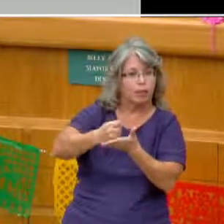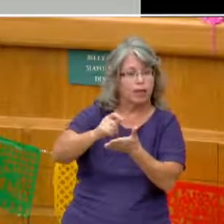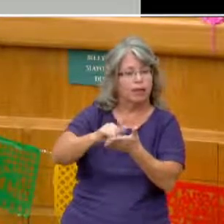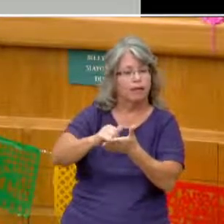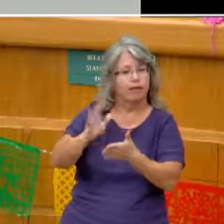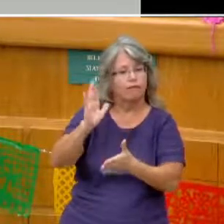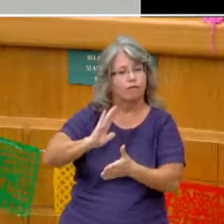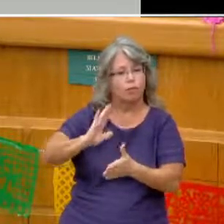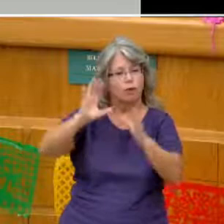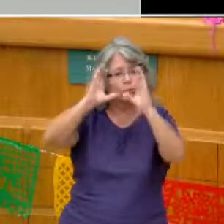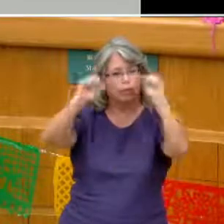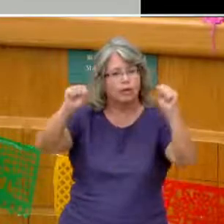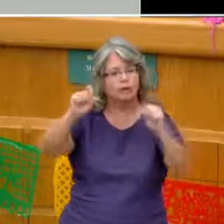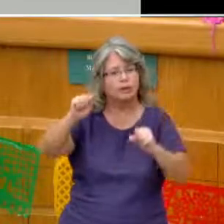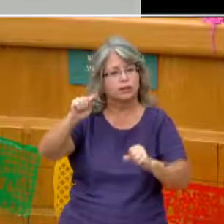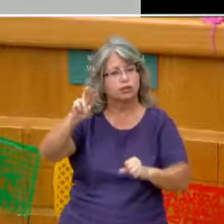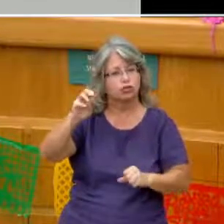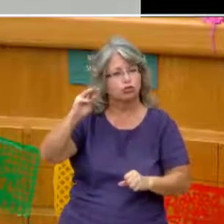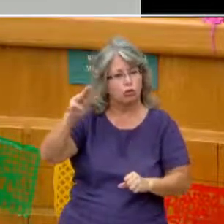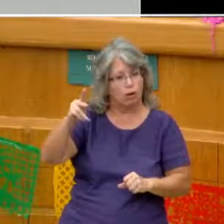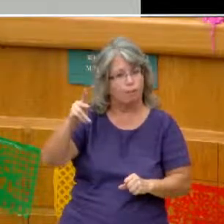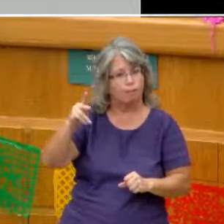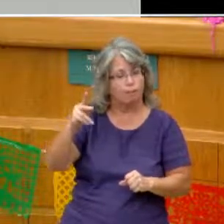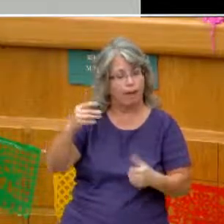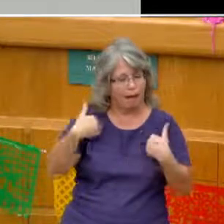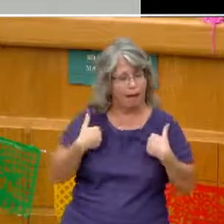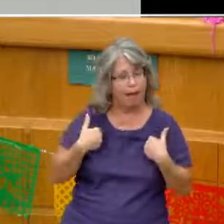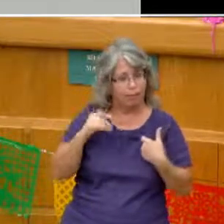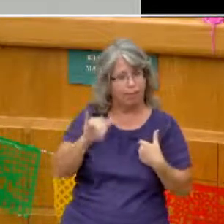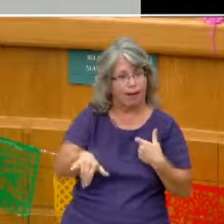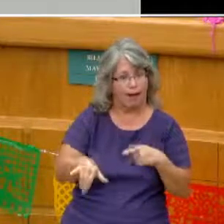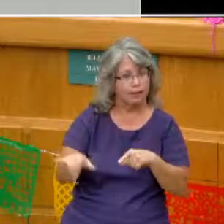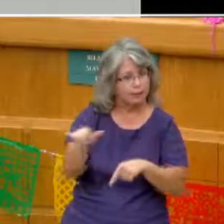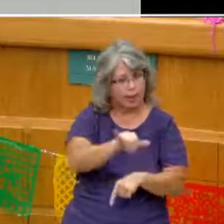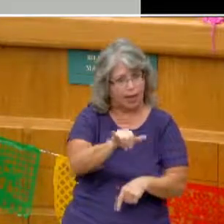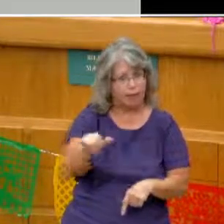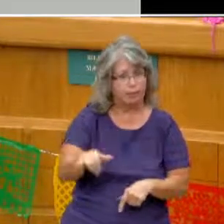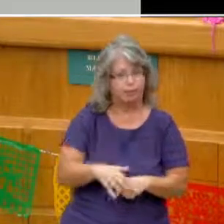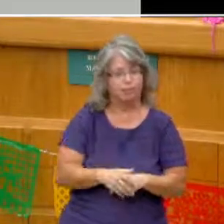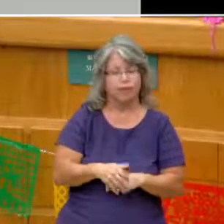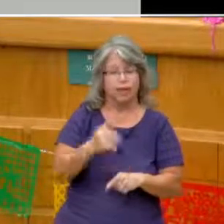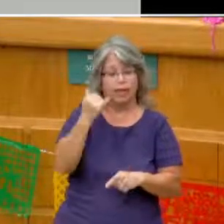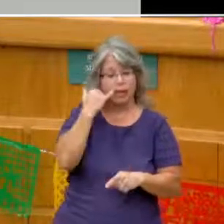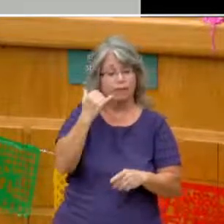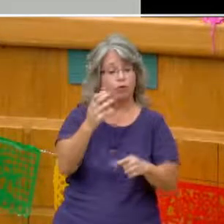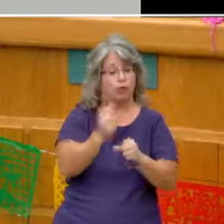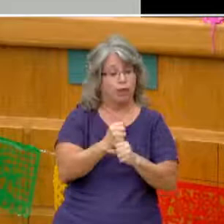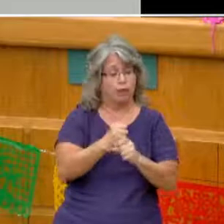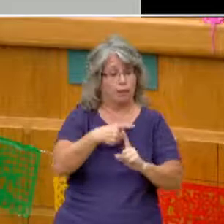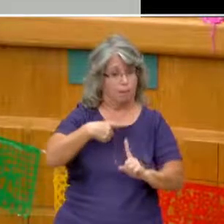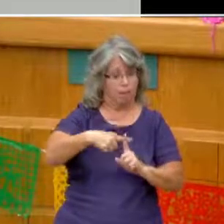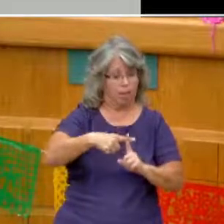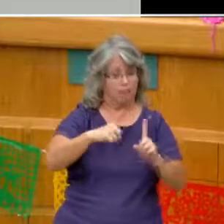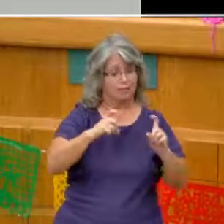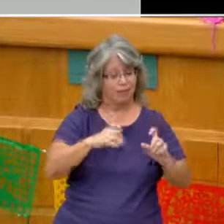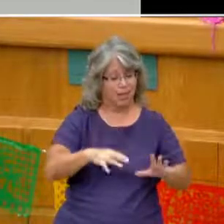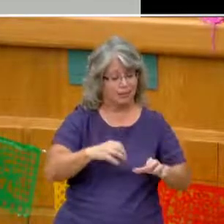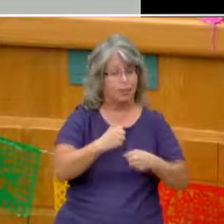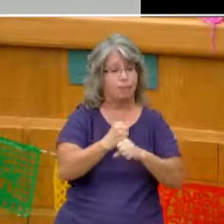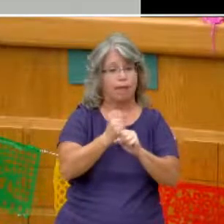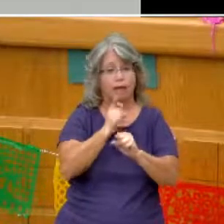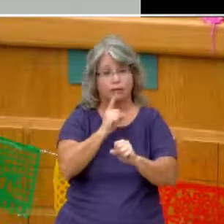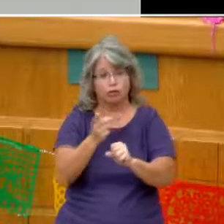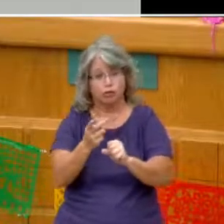got. So it's the presidential treatment. You get it here. Make sure that you sign up for that if you test positive. You can contact the public